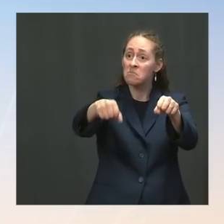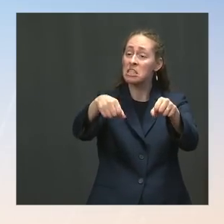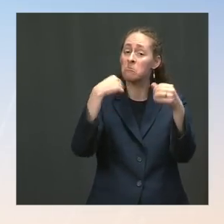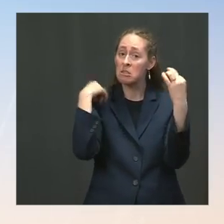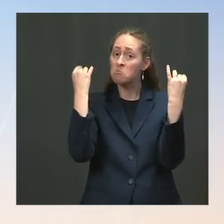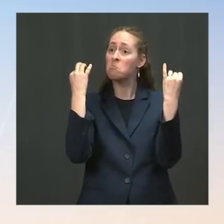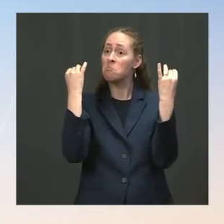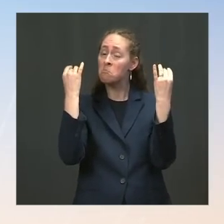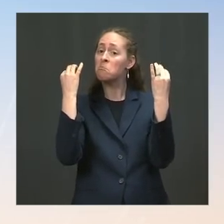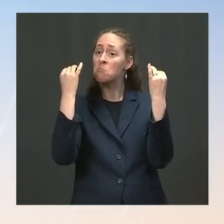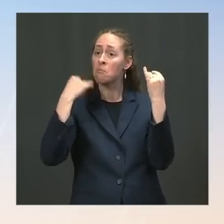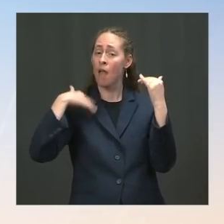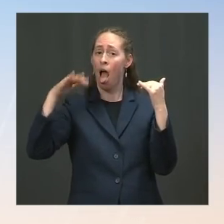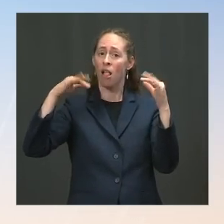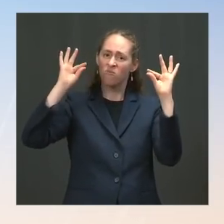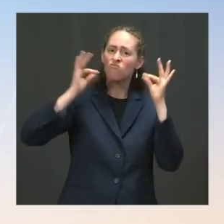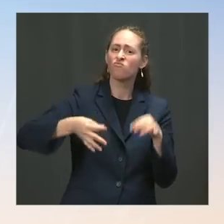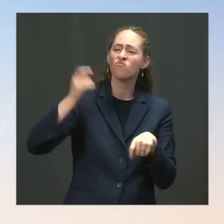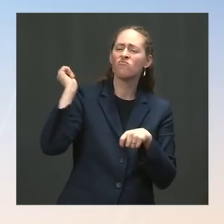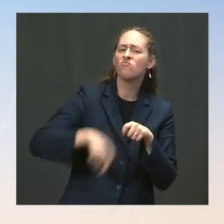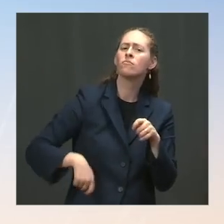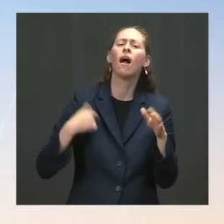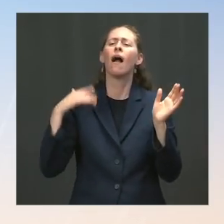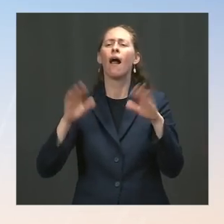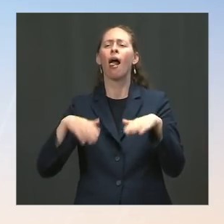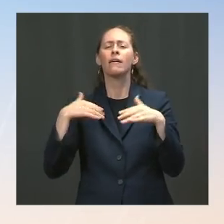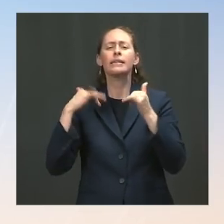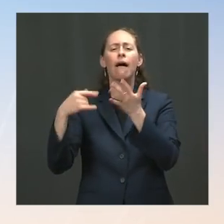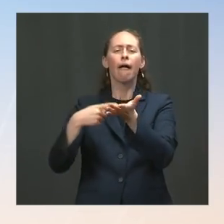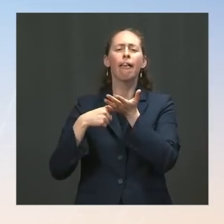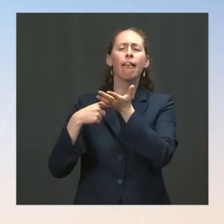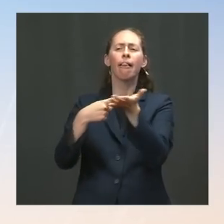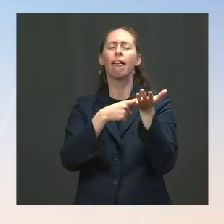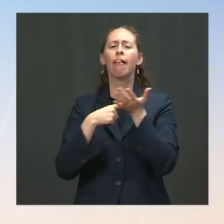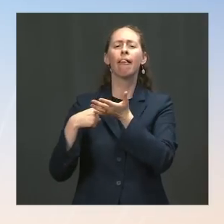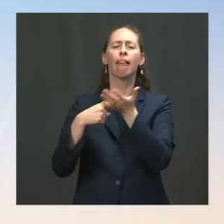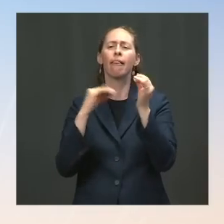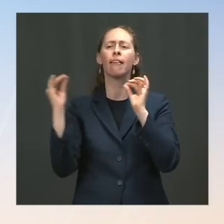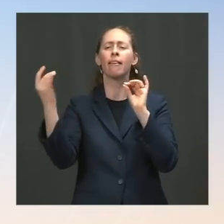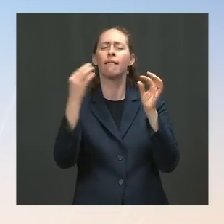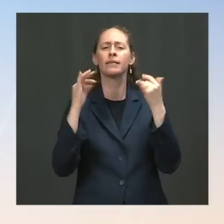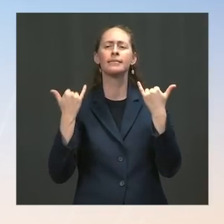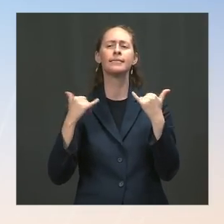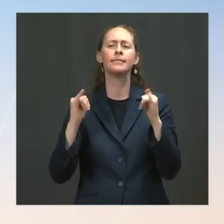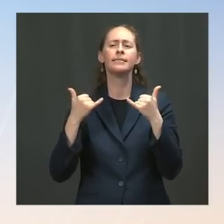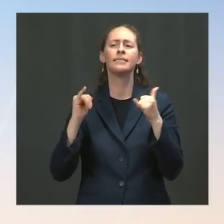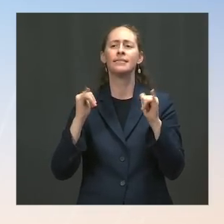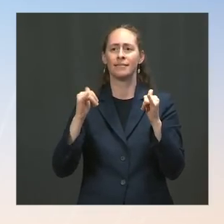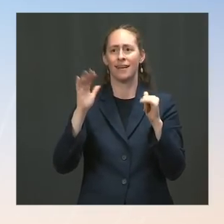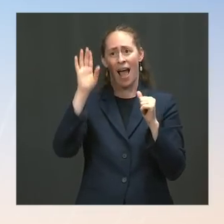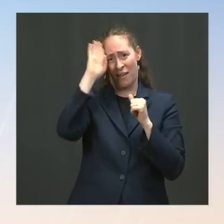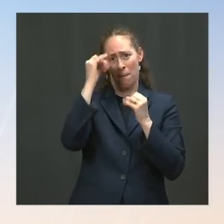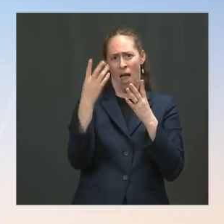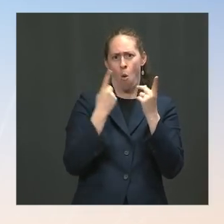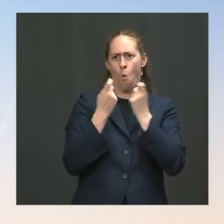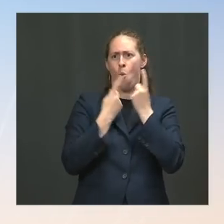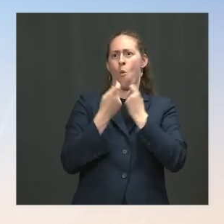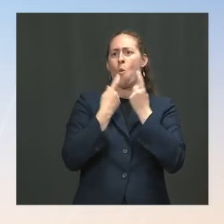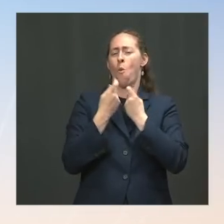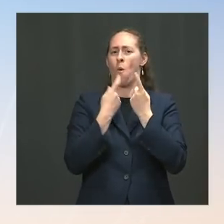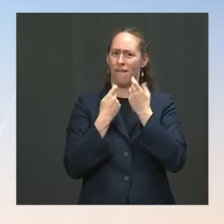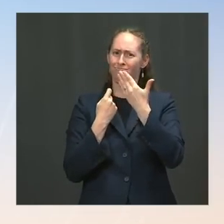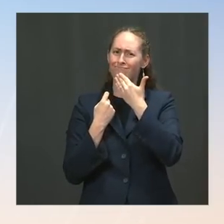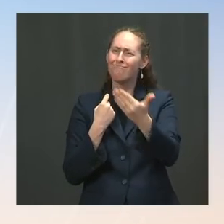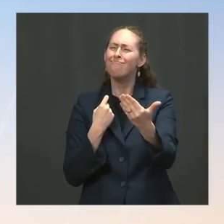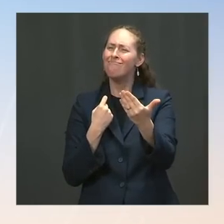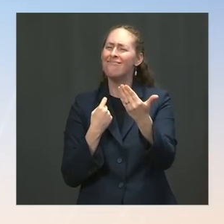I was trying to note at the beginning is that right now, I think, which is why a lot of you have very good questions about this, there isn't consistency, right? And there are good